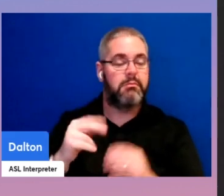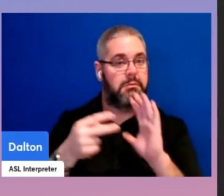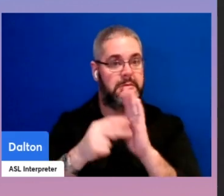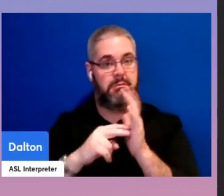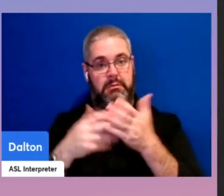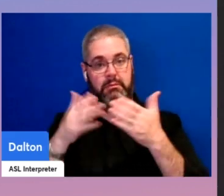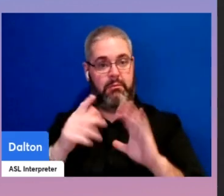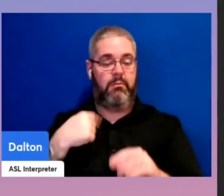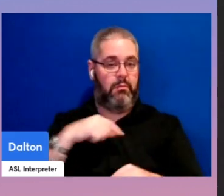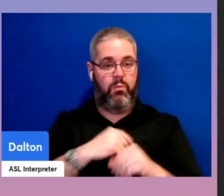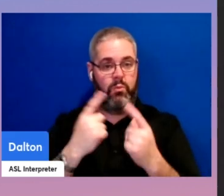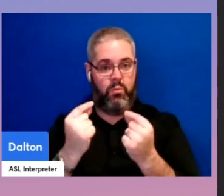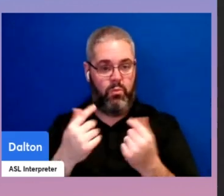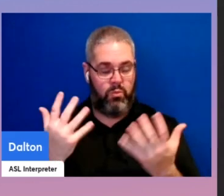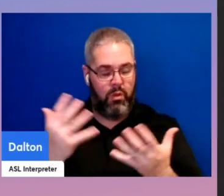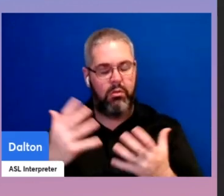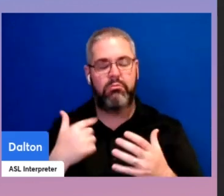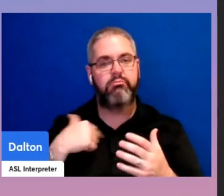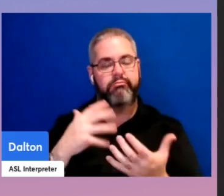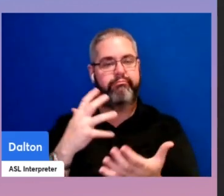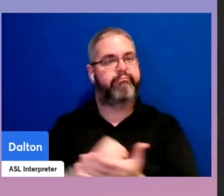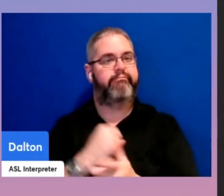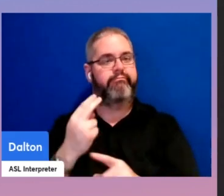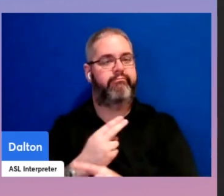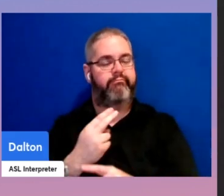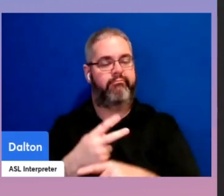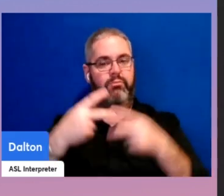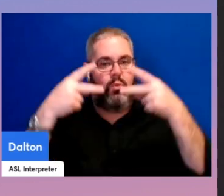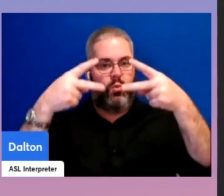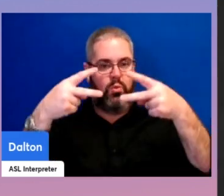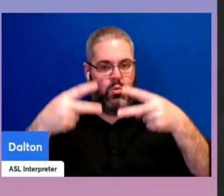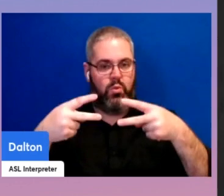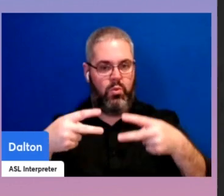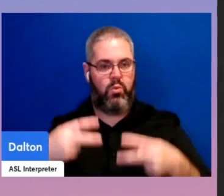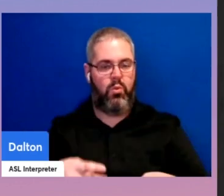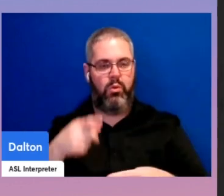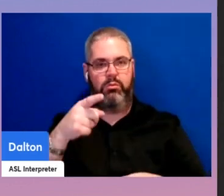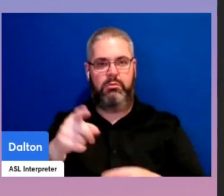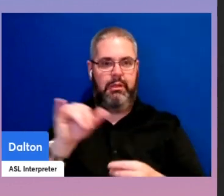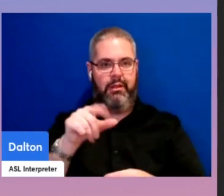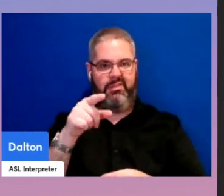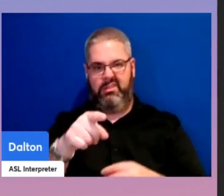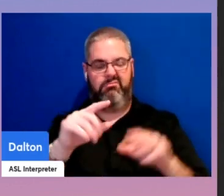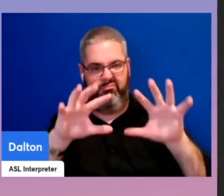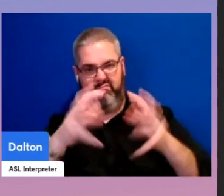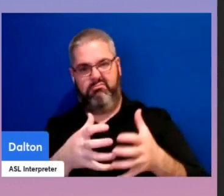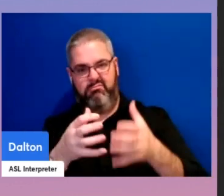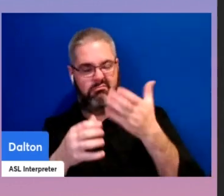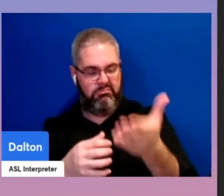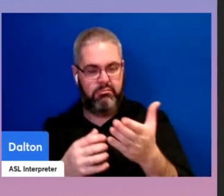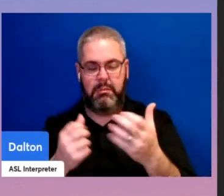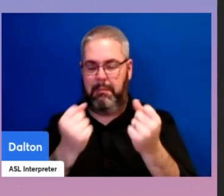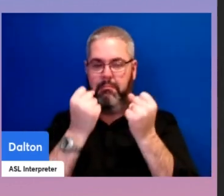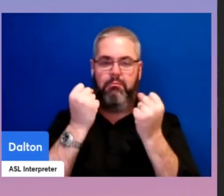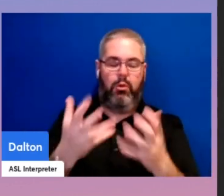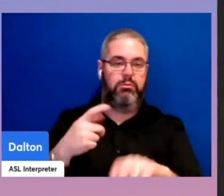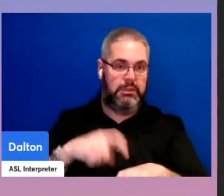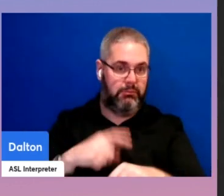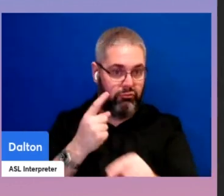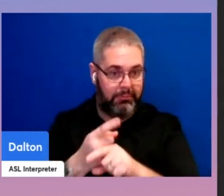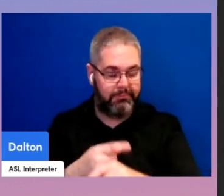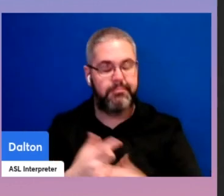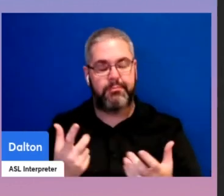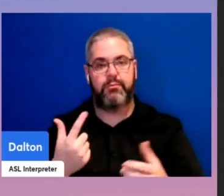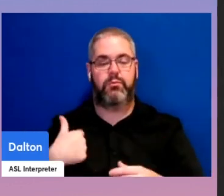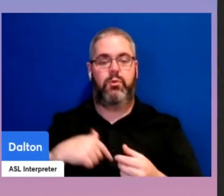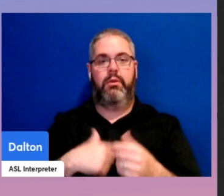us to leverage reusable code like this Vault class here multiple times, right? We can extend this